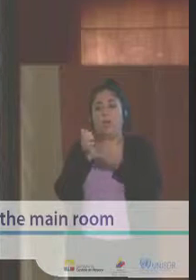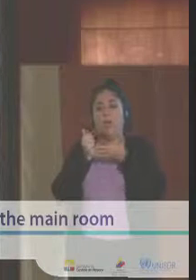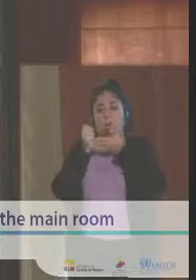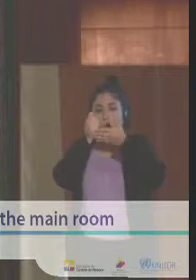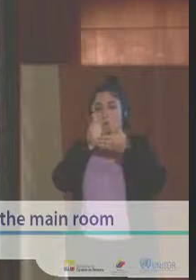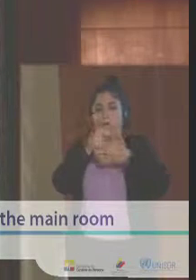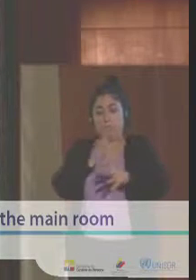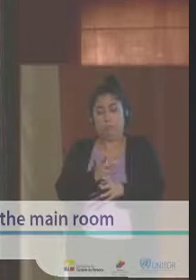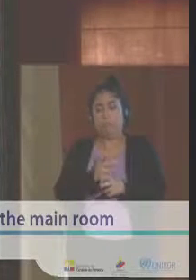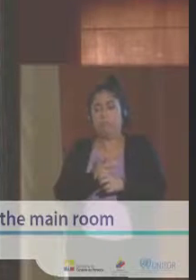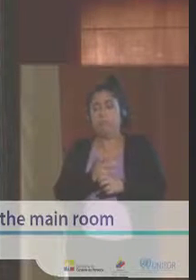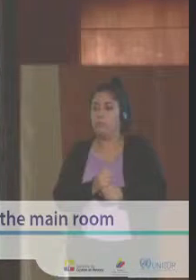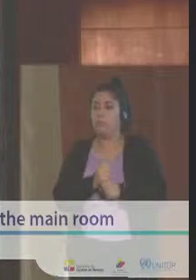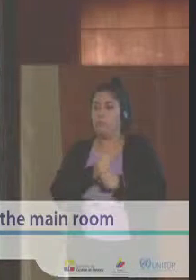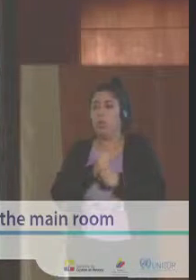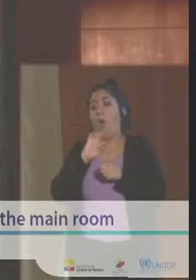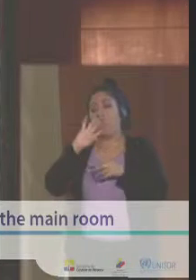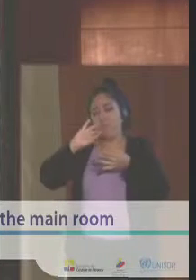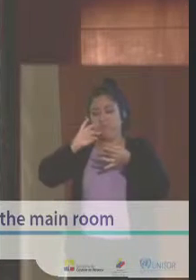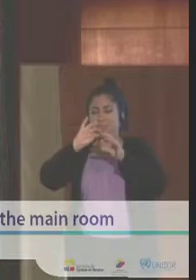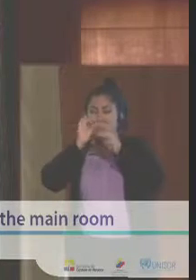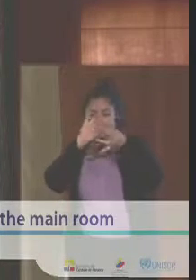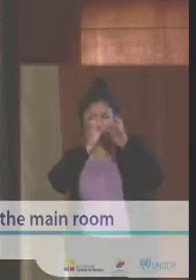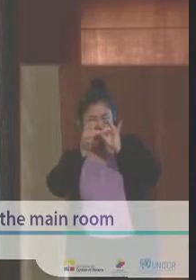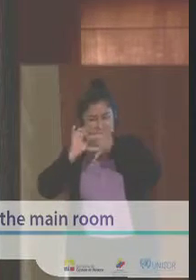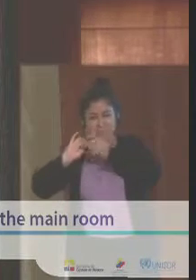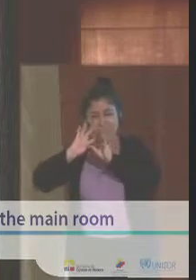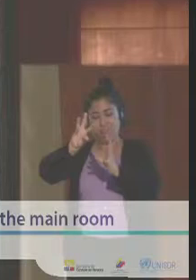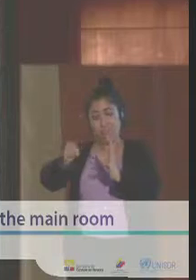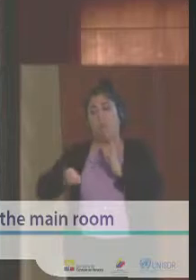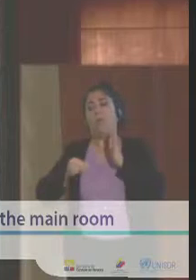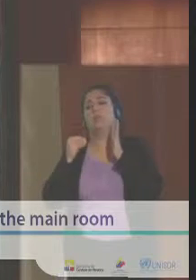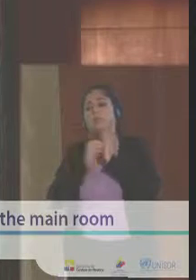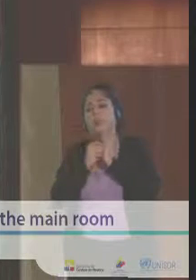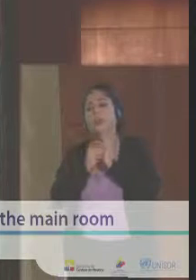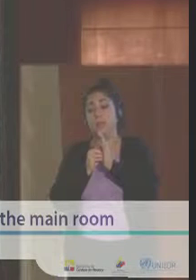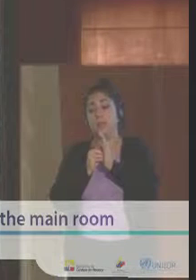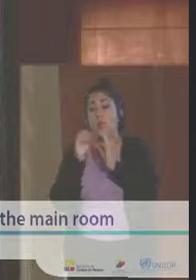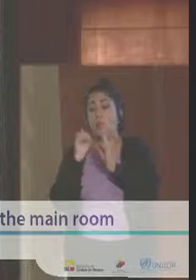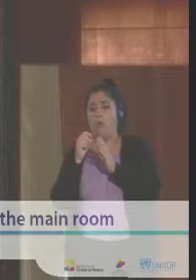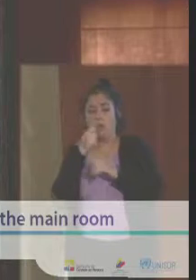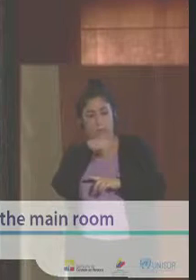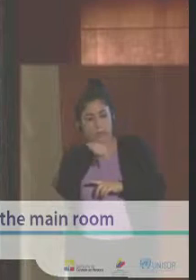of resistance, resilience, reduction of threats.